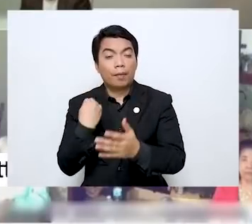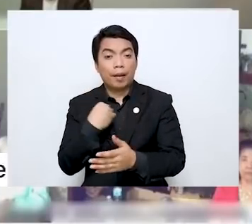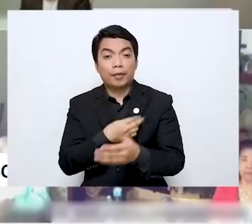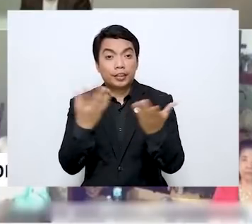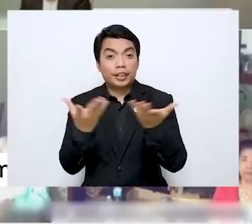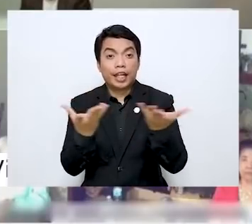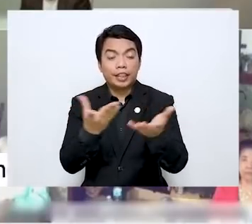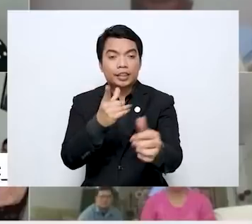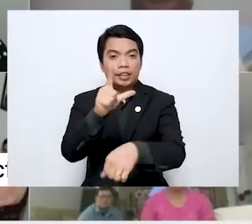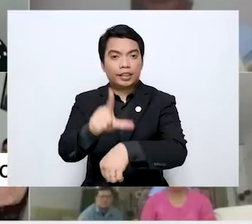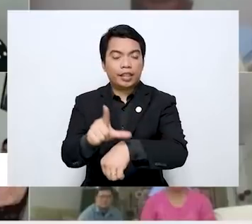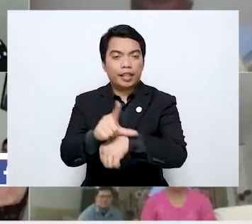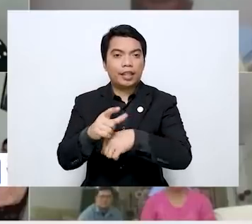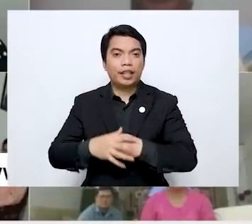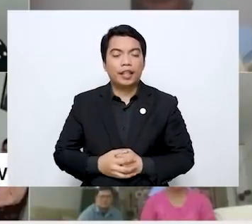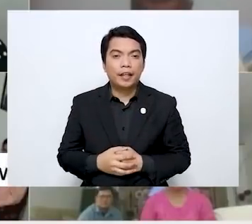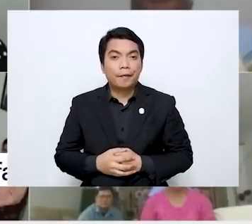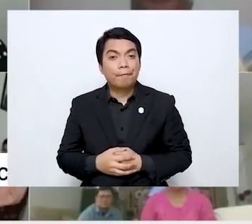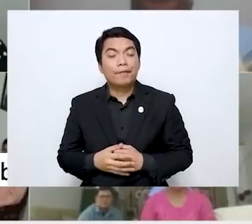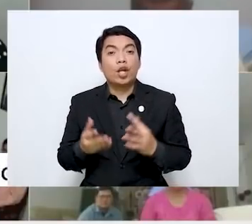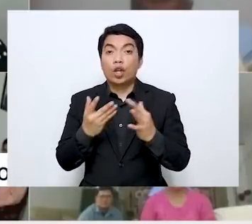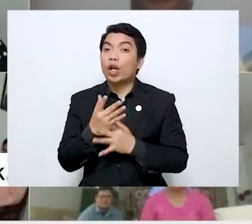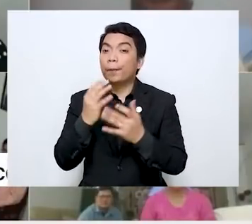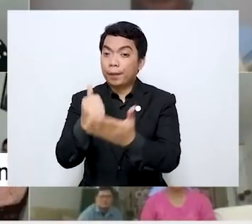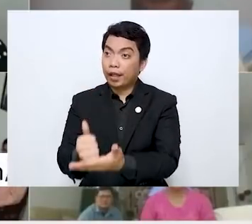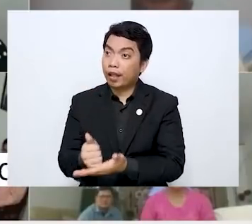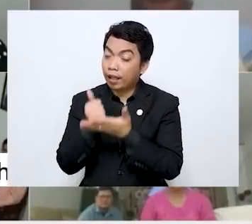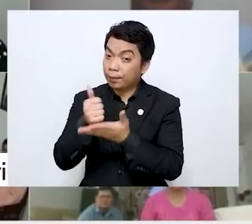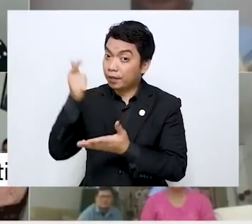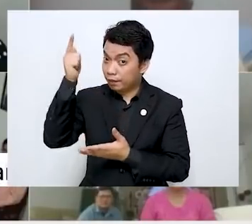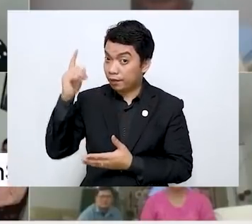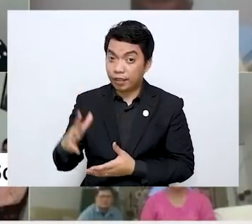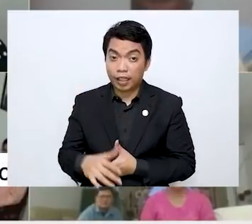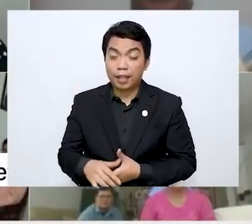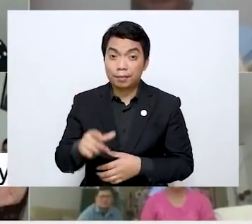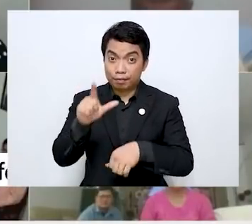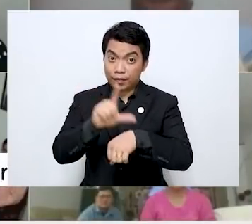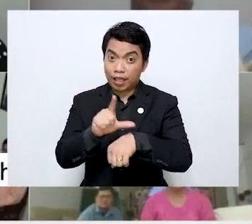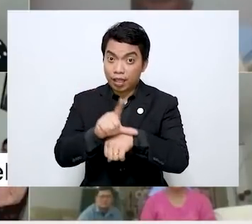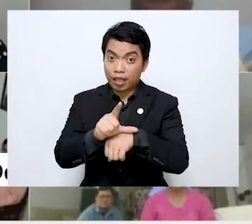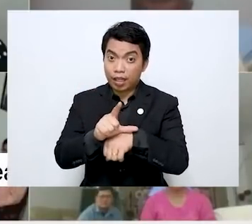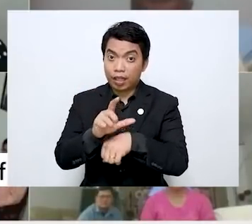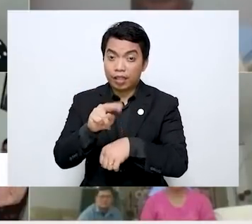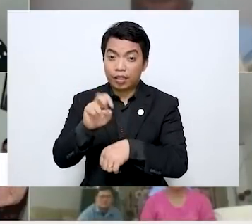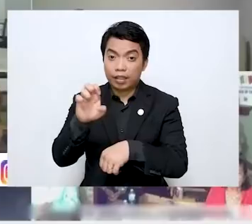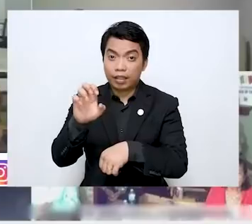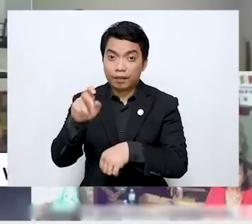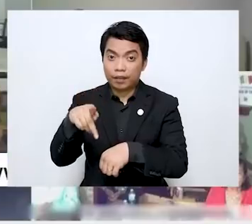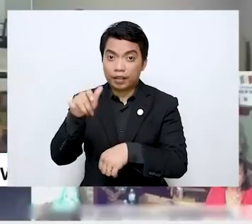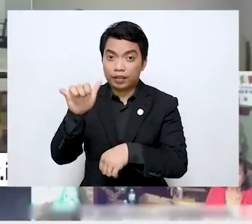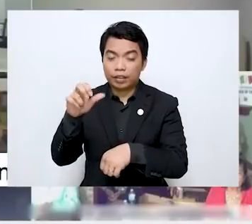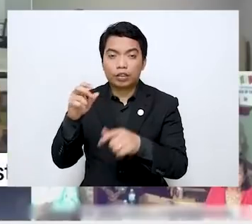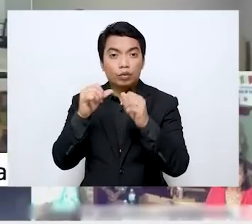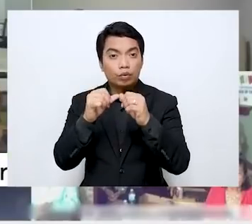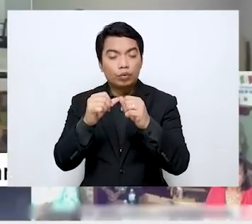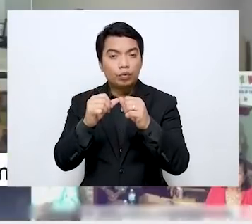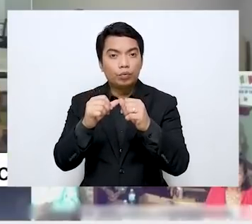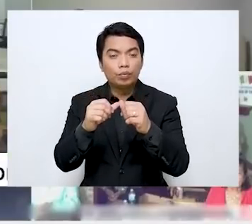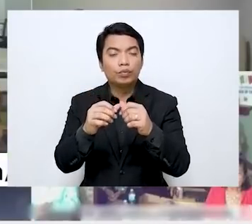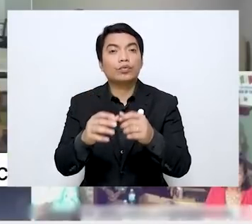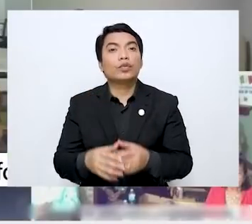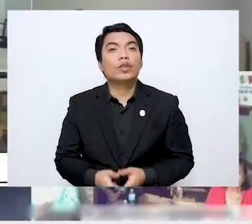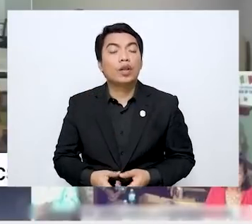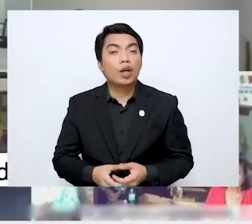local congregation. Through the help of our Almighty God, the local congregation of Nepean grew, and another